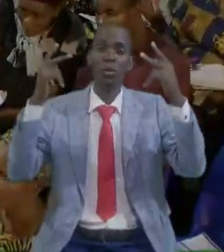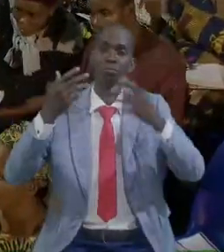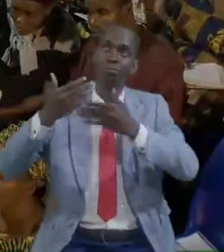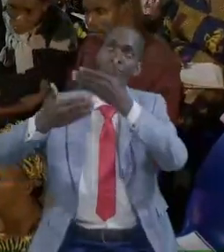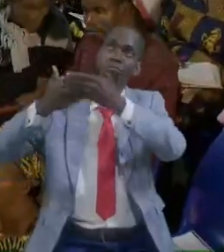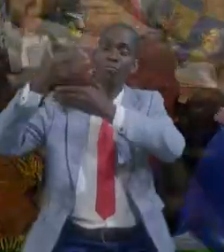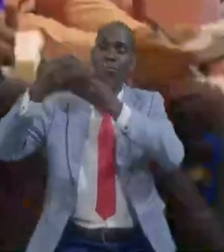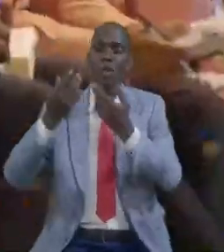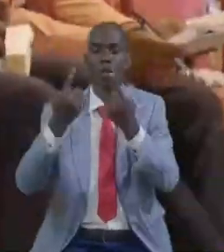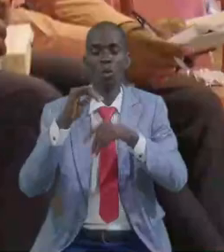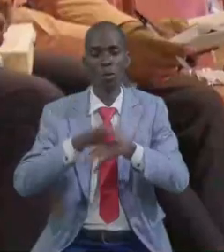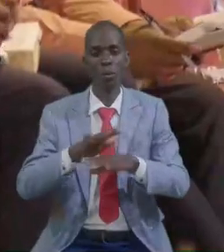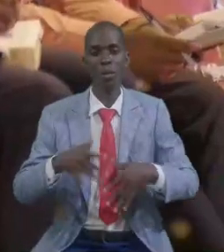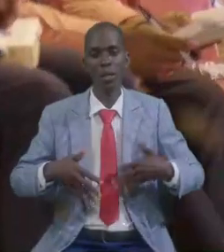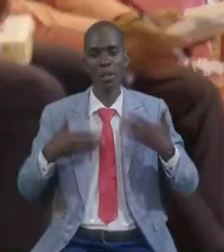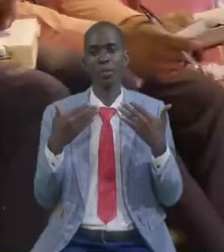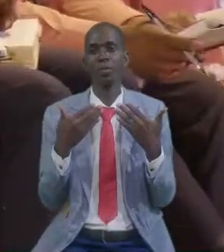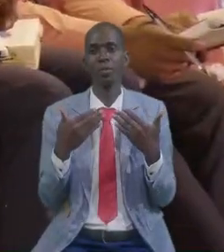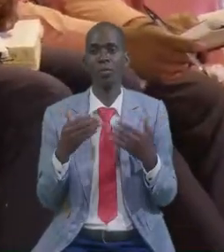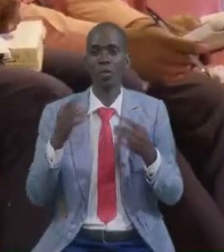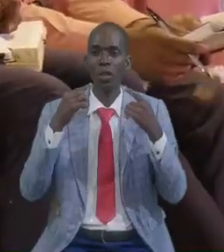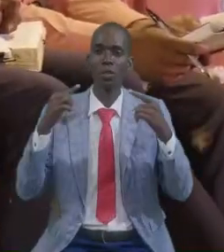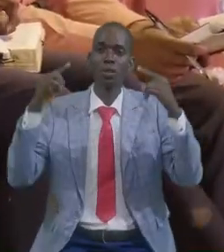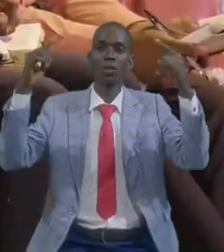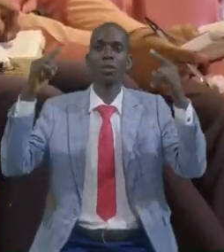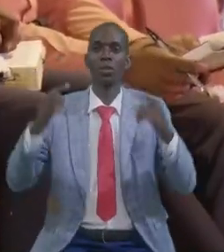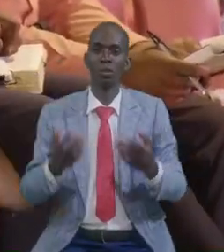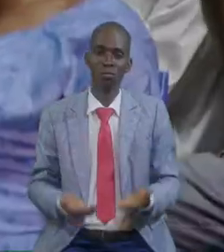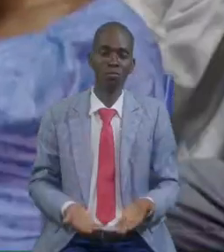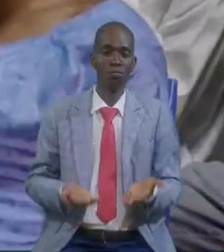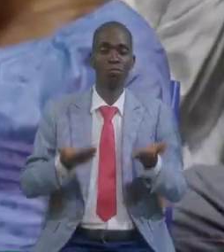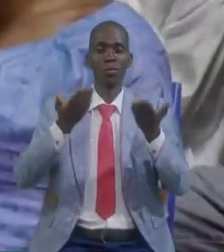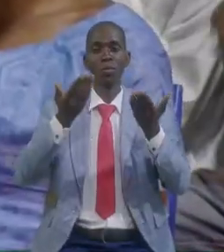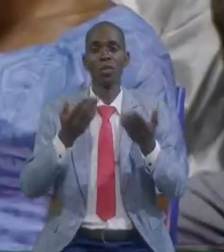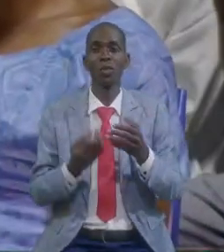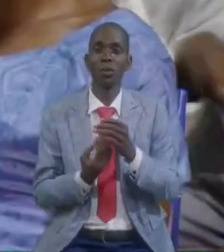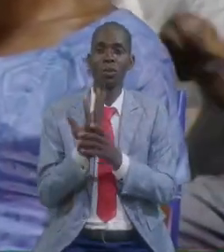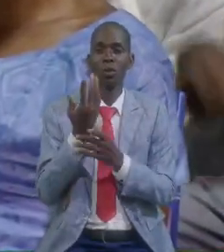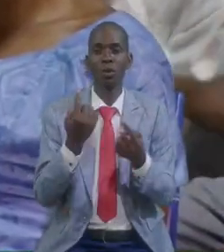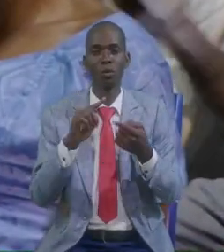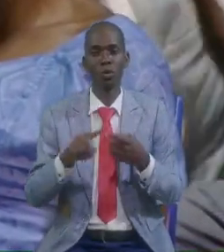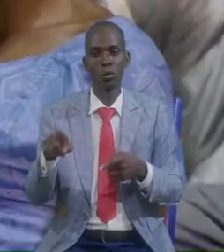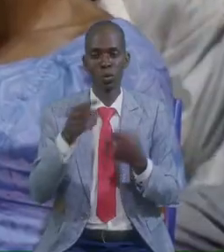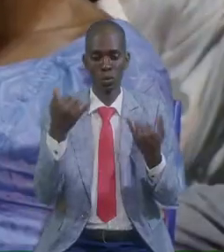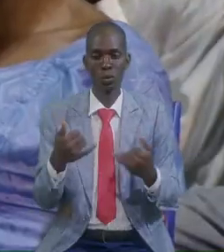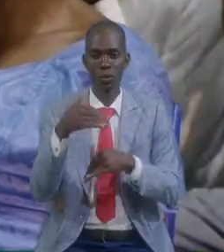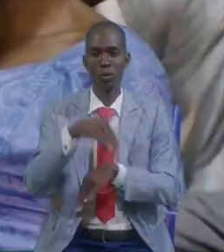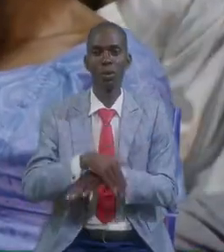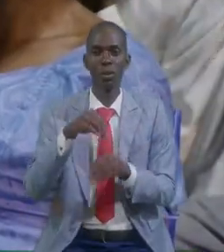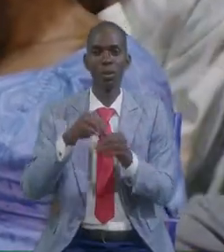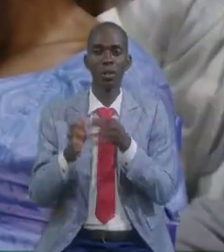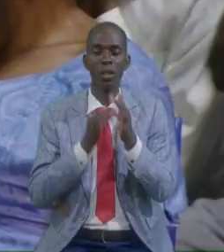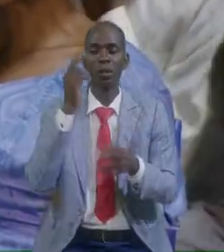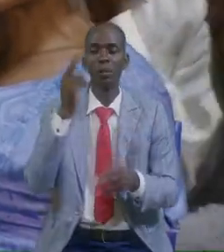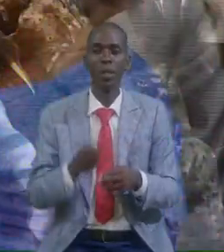coming upon your life. Success, upliftment, coming to you tonight in Jesus'